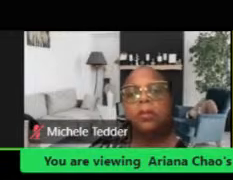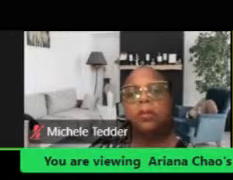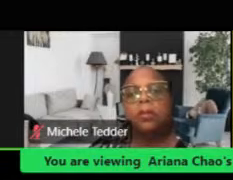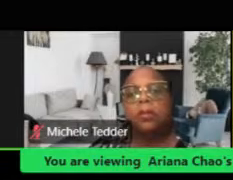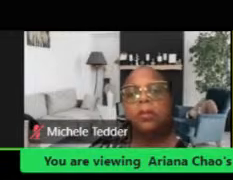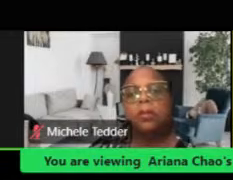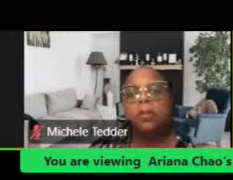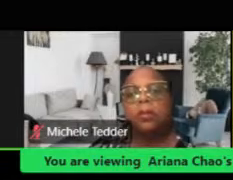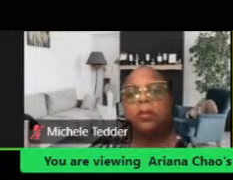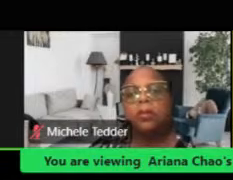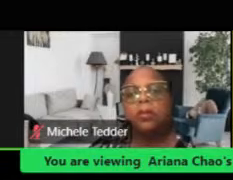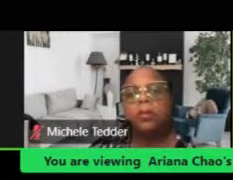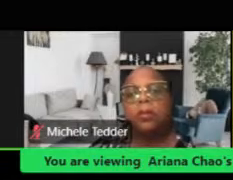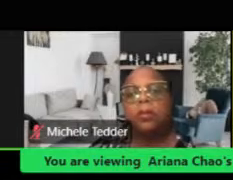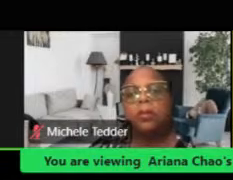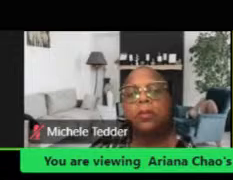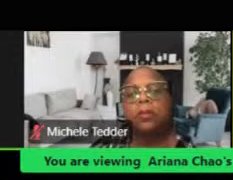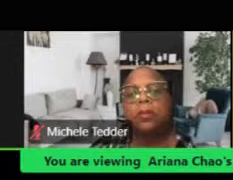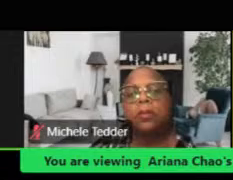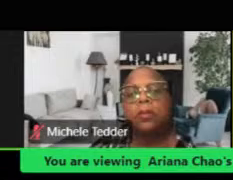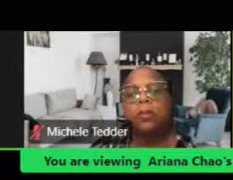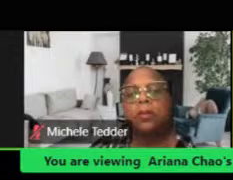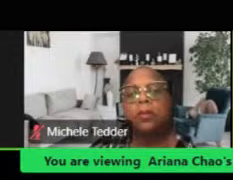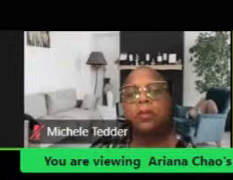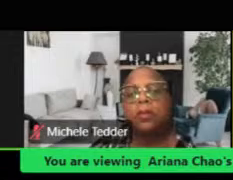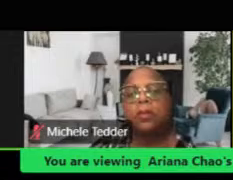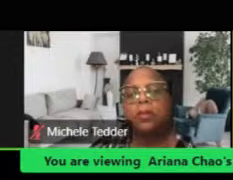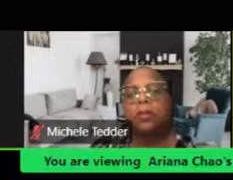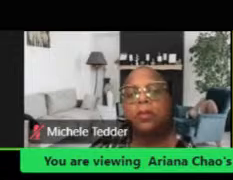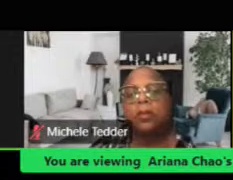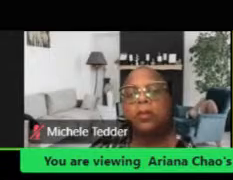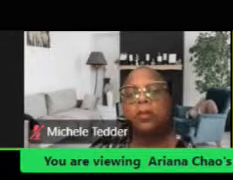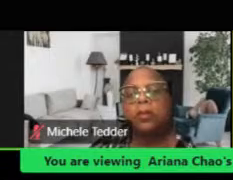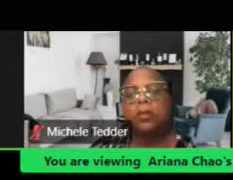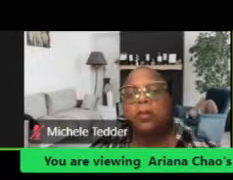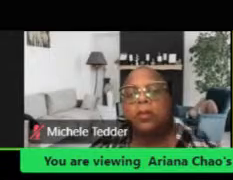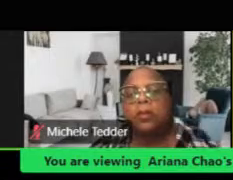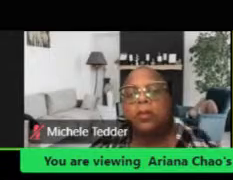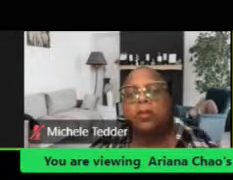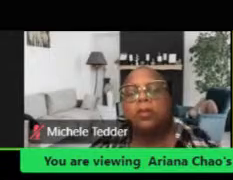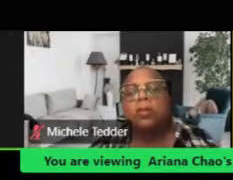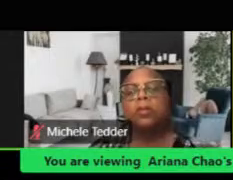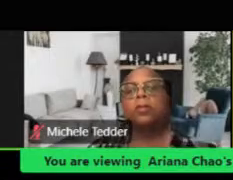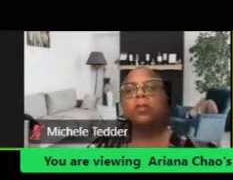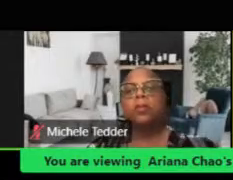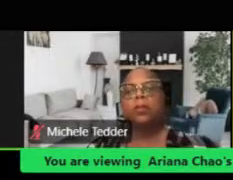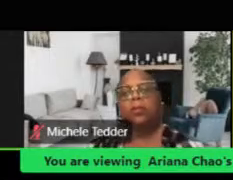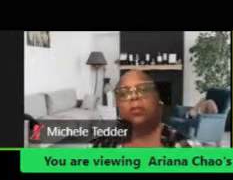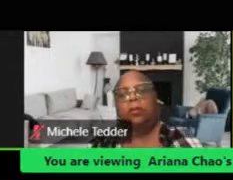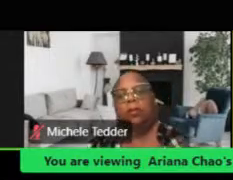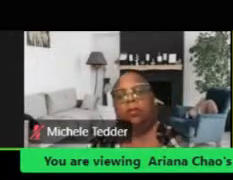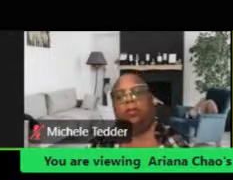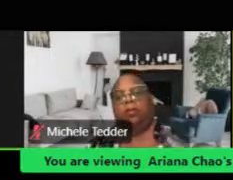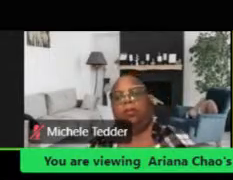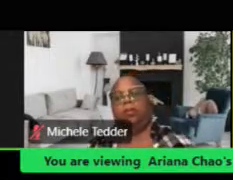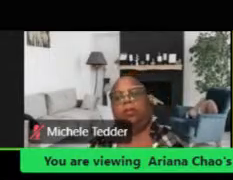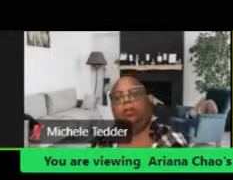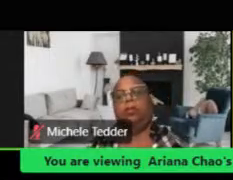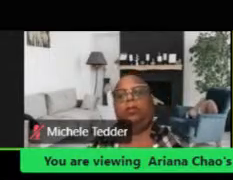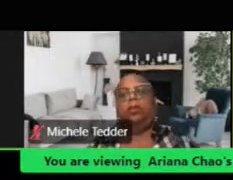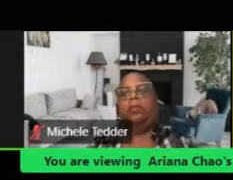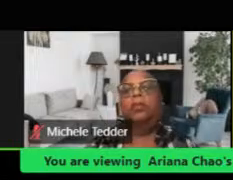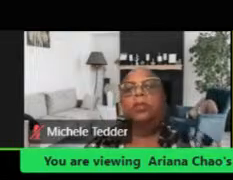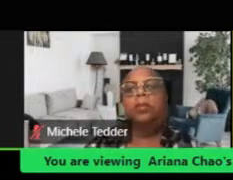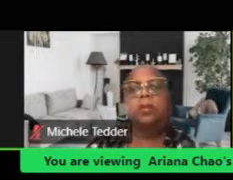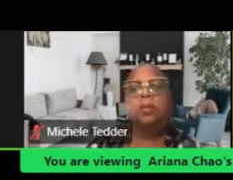injected IV glucose or sugar versus what occurs orally. And the question is, okay, so why does this happen? We know this is